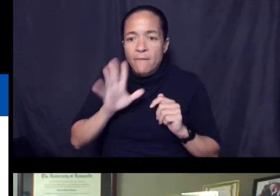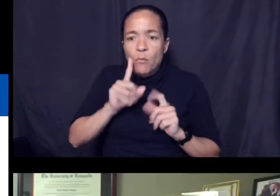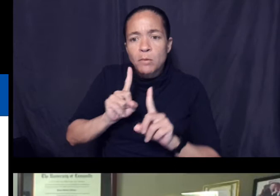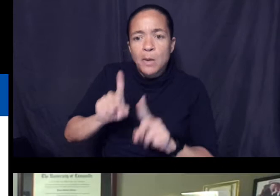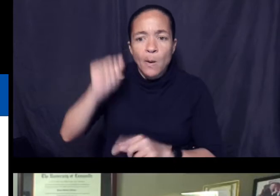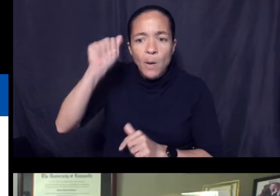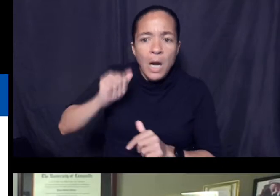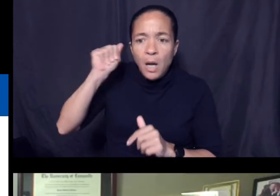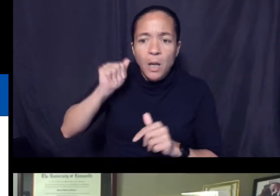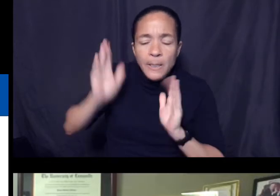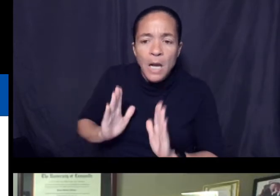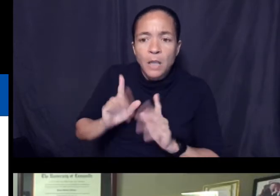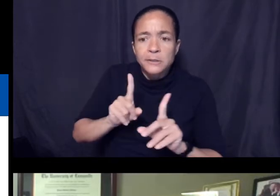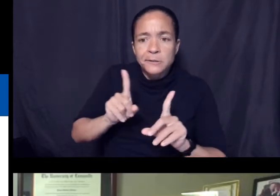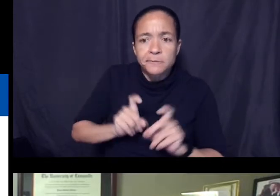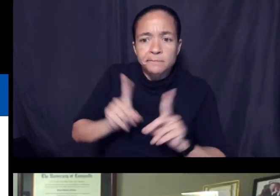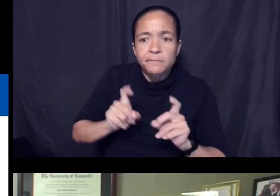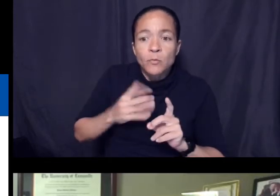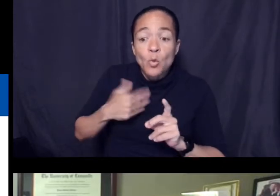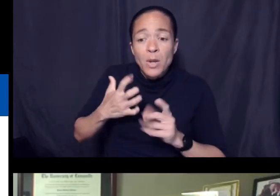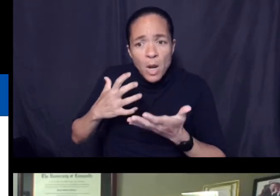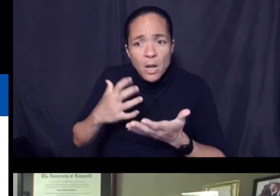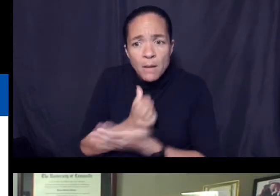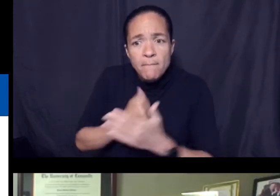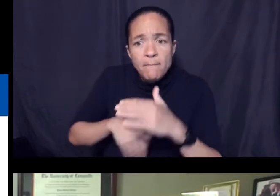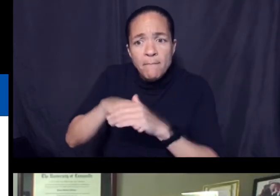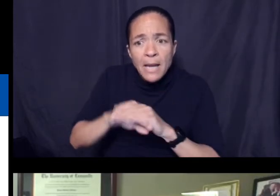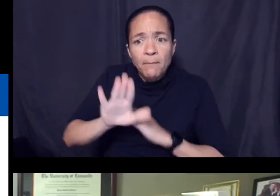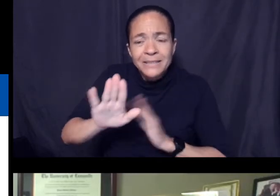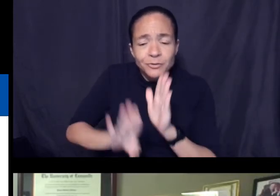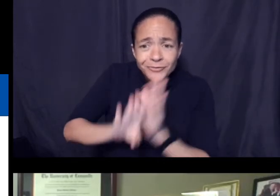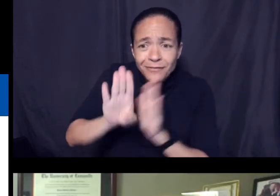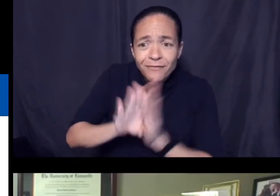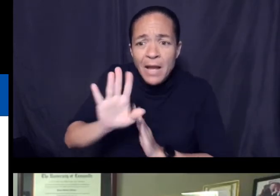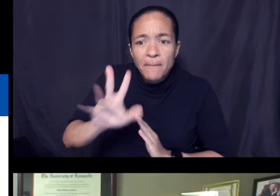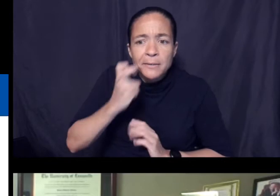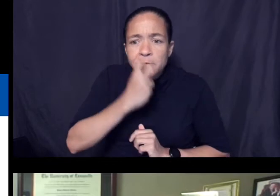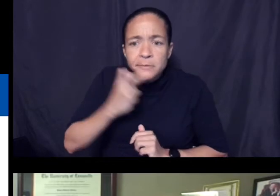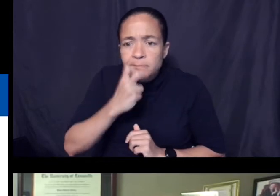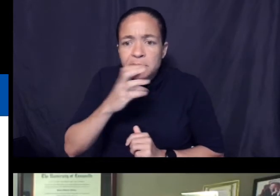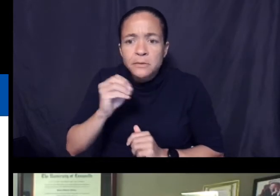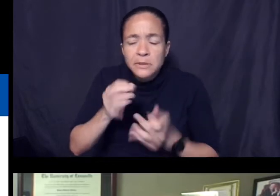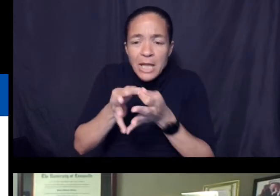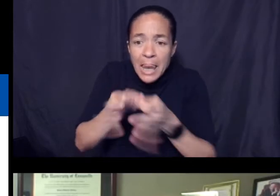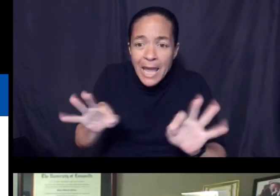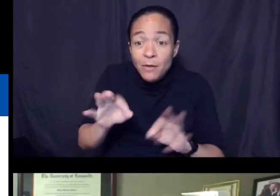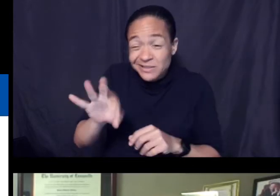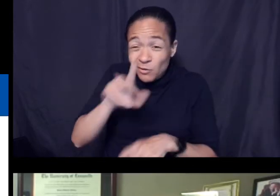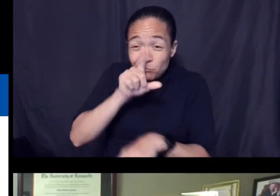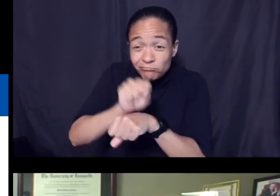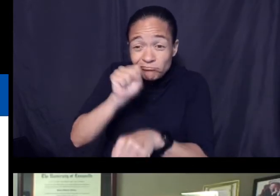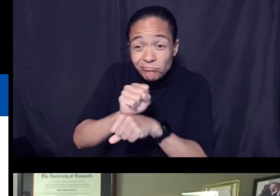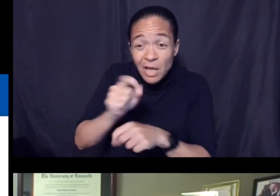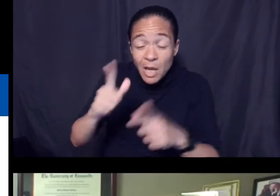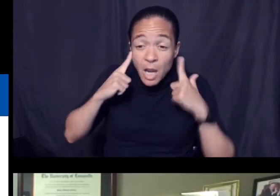thereafter. We want to be able to maximize their development and their speech and language. And so if the baby does have hearing